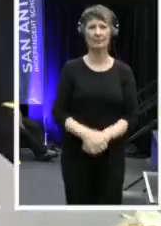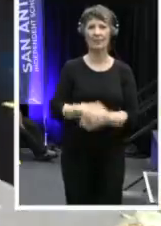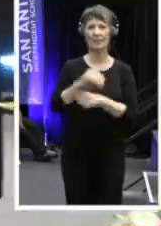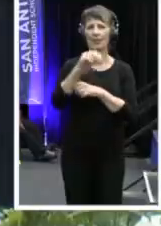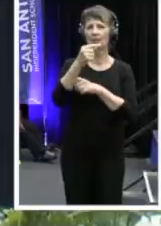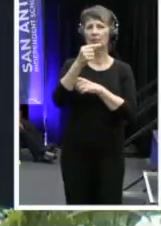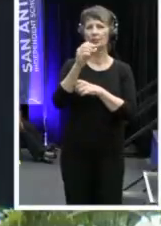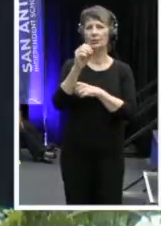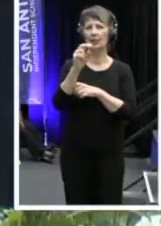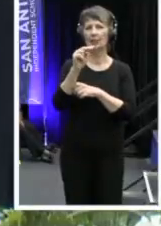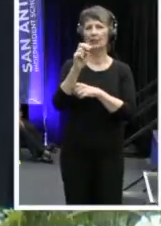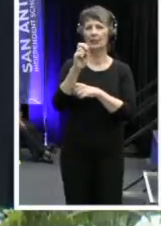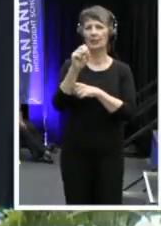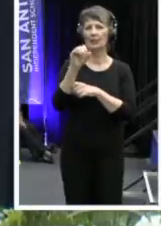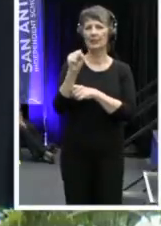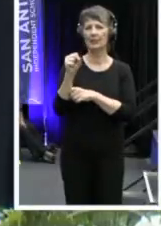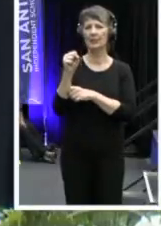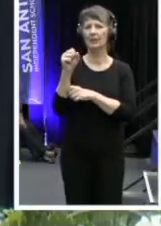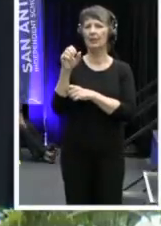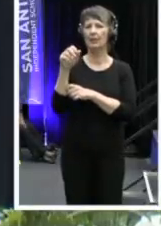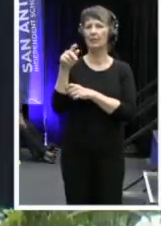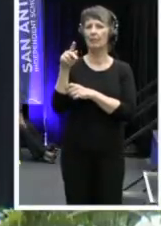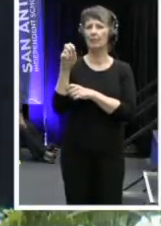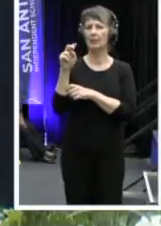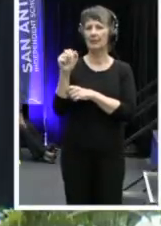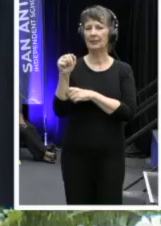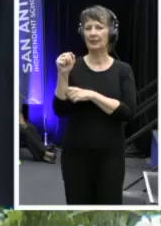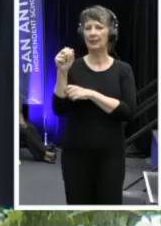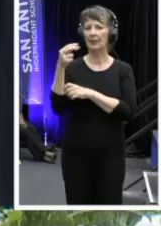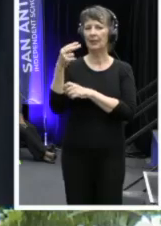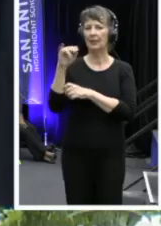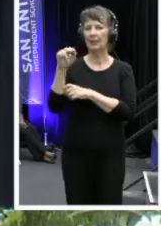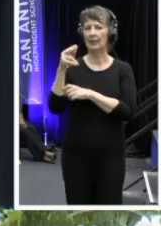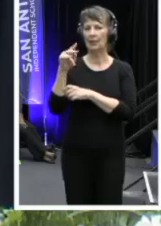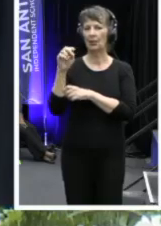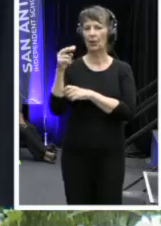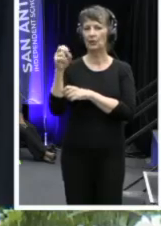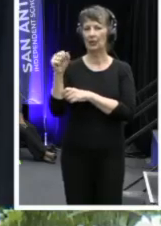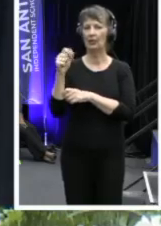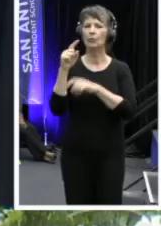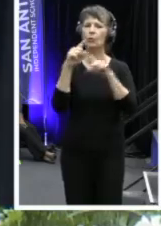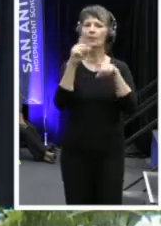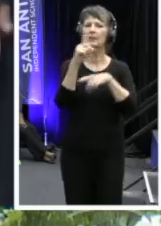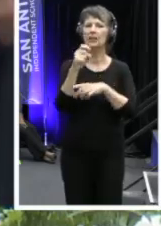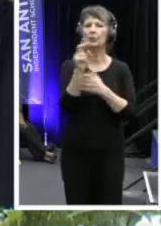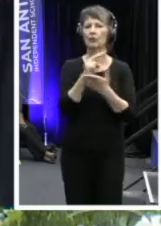Genesis Maria Espinosa will be attending Texas A&M University at San Antonio.